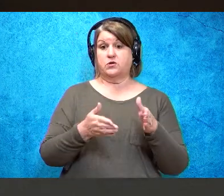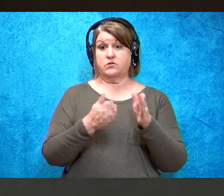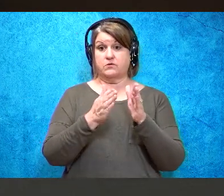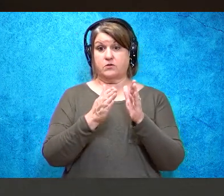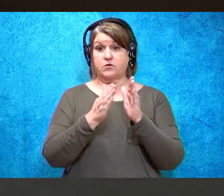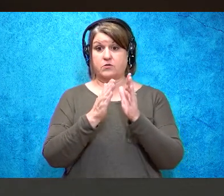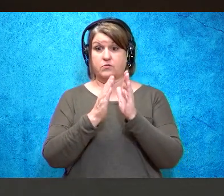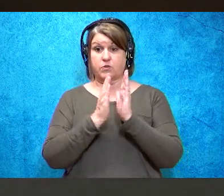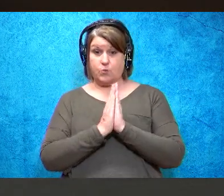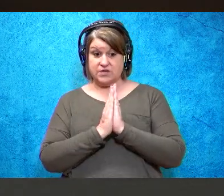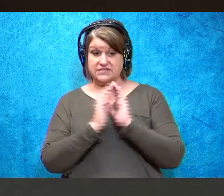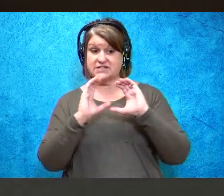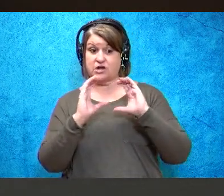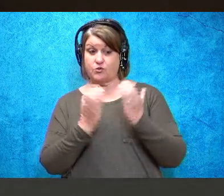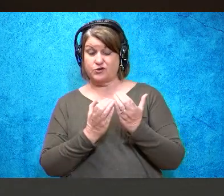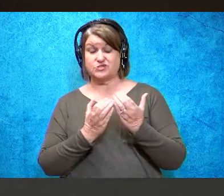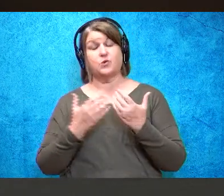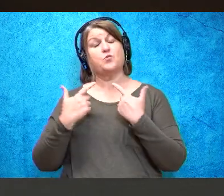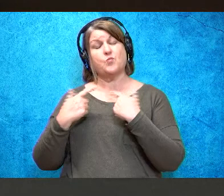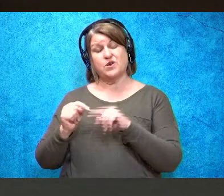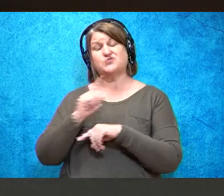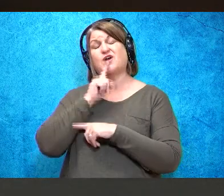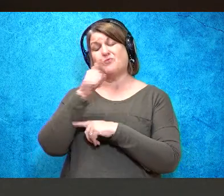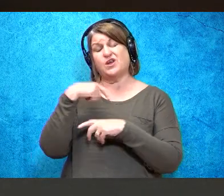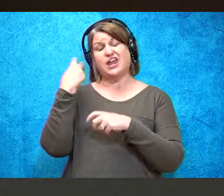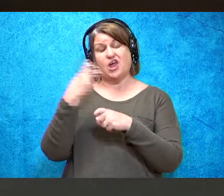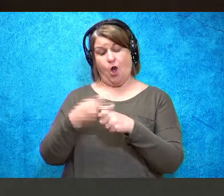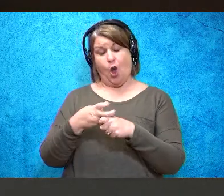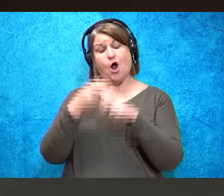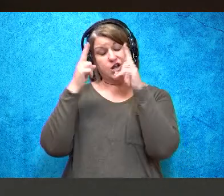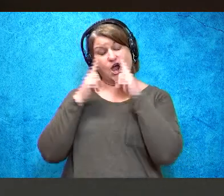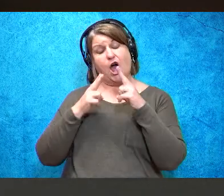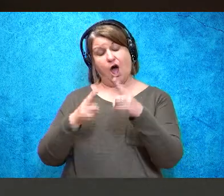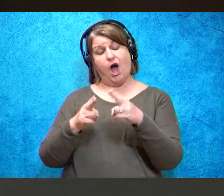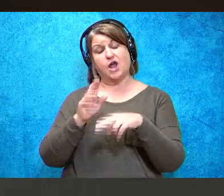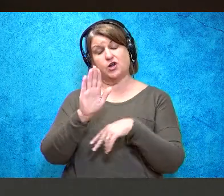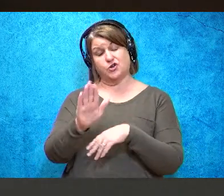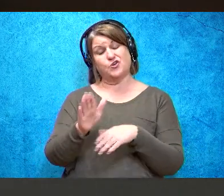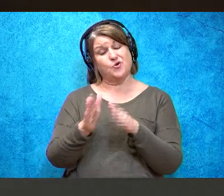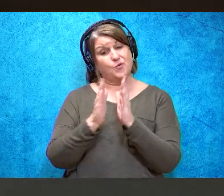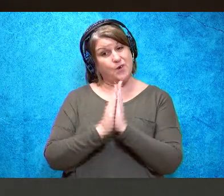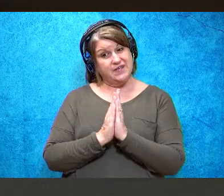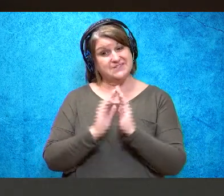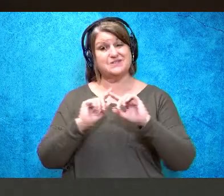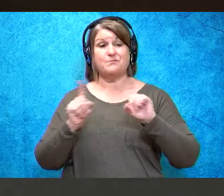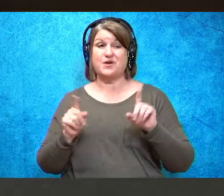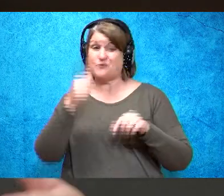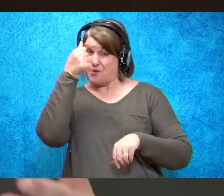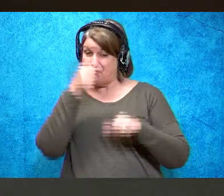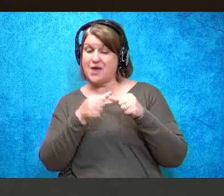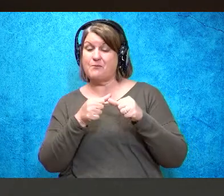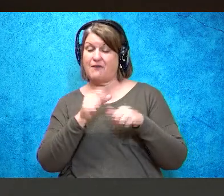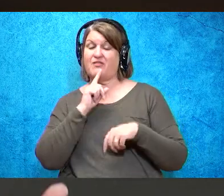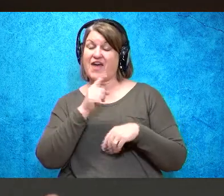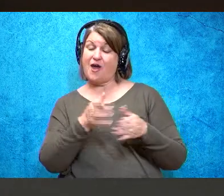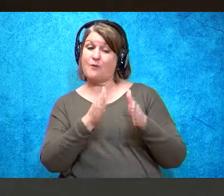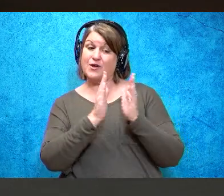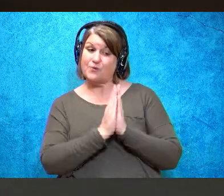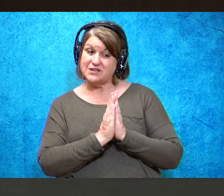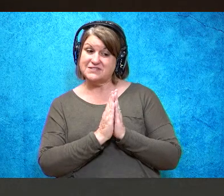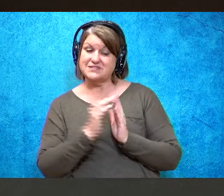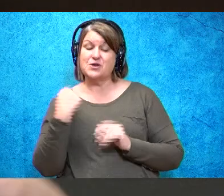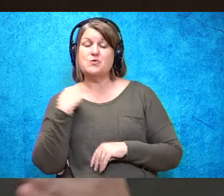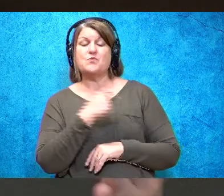we do try very hard to honor your requests, but they are just requests. We, of course, have to